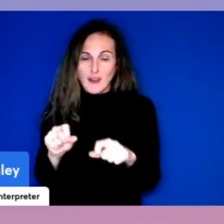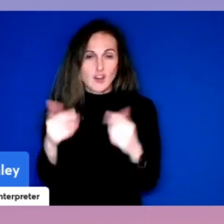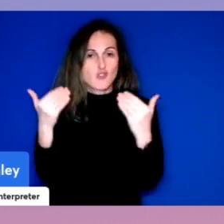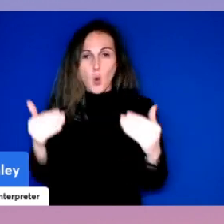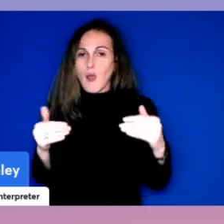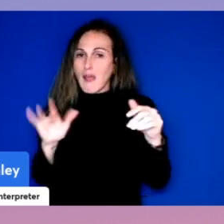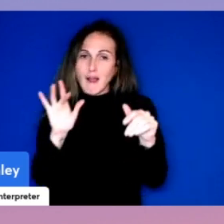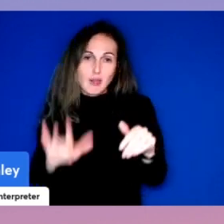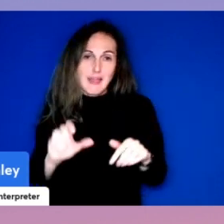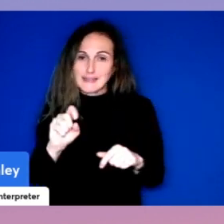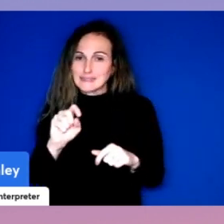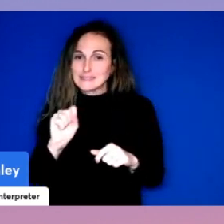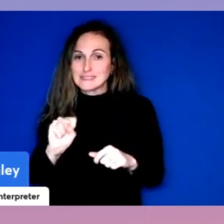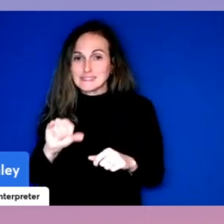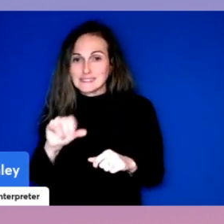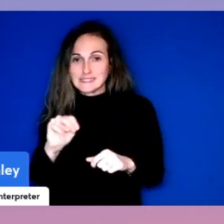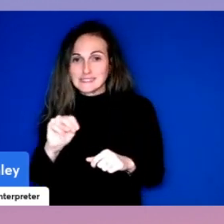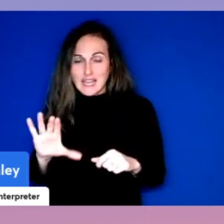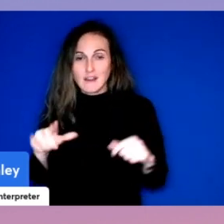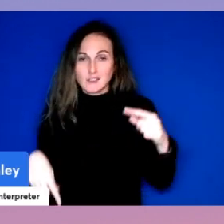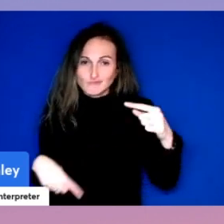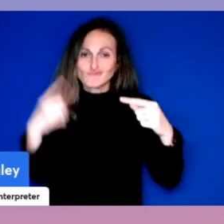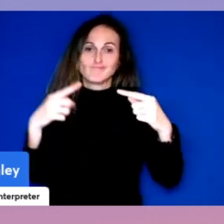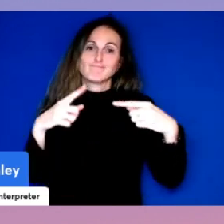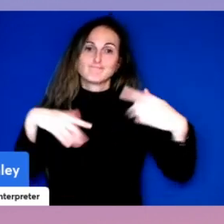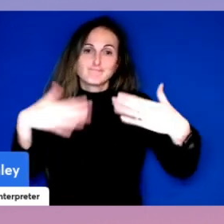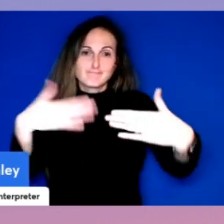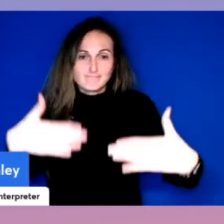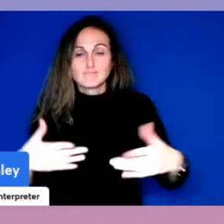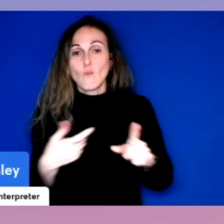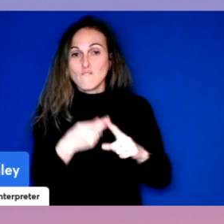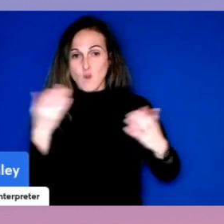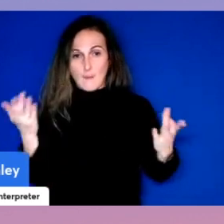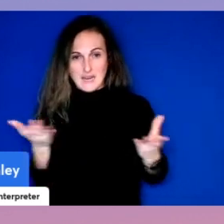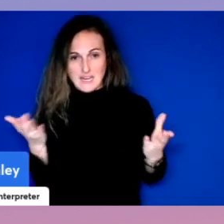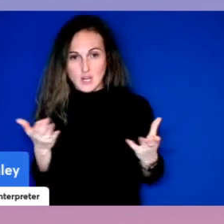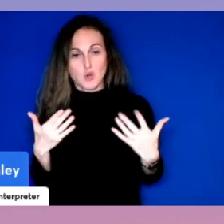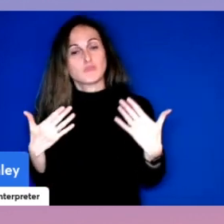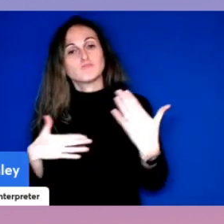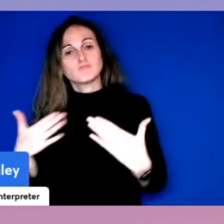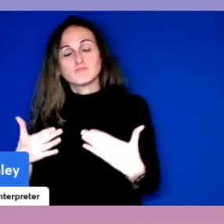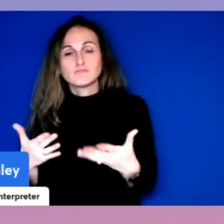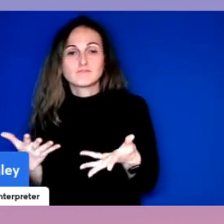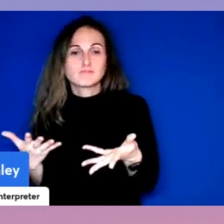that, synchronize. And from here,